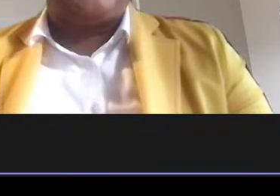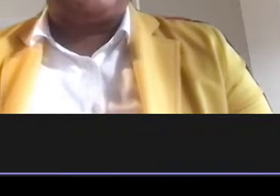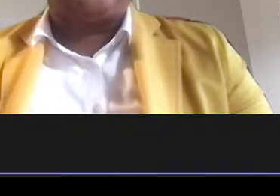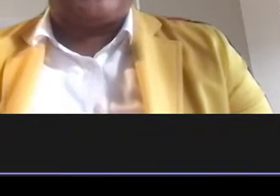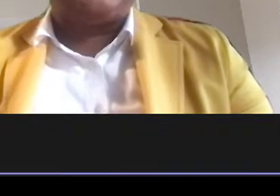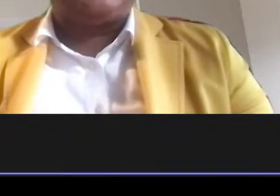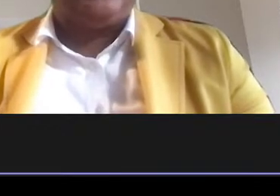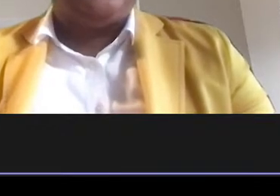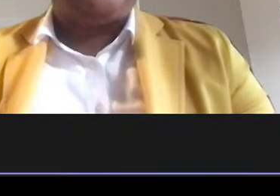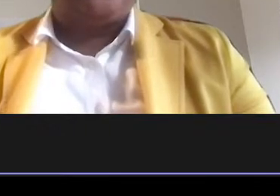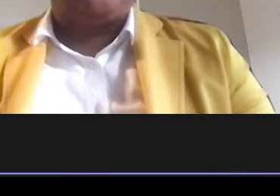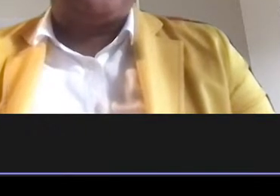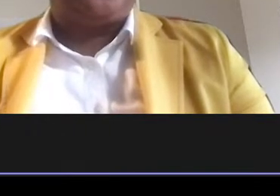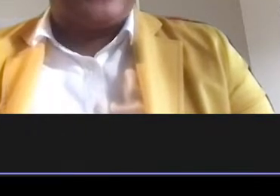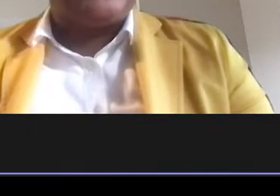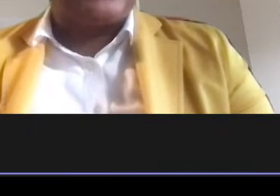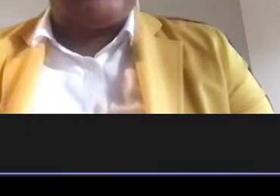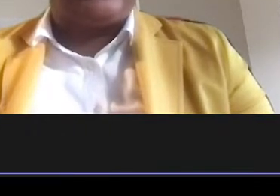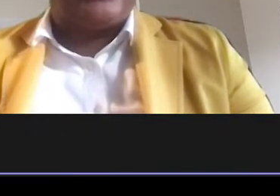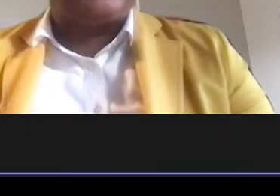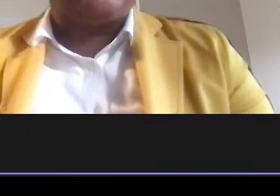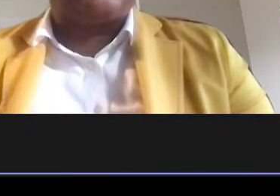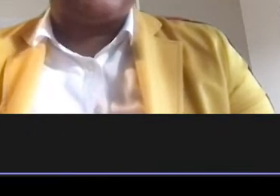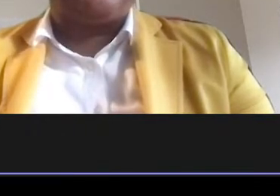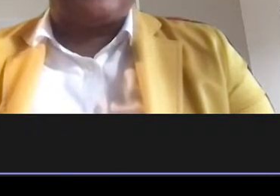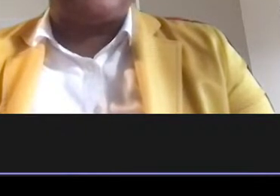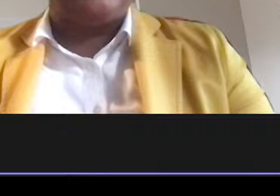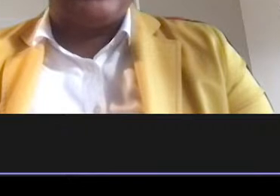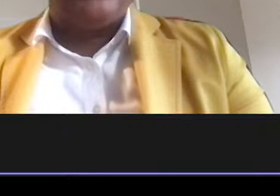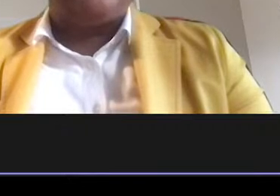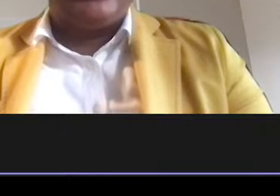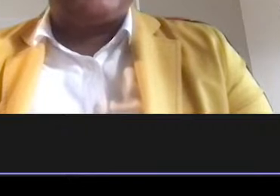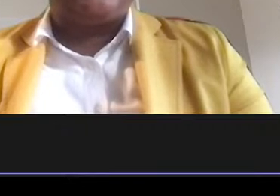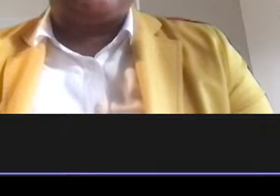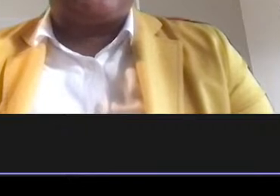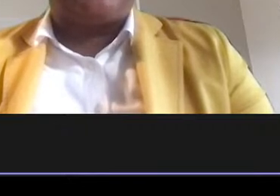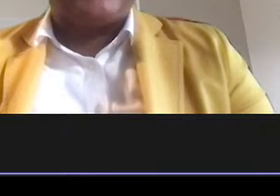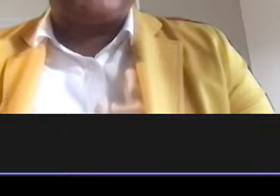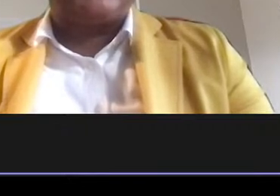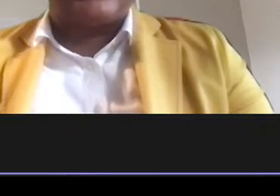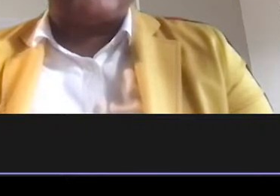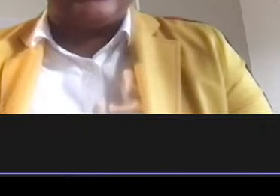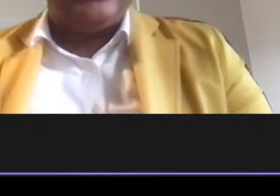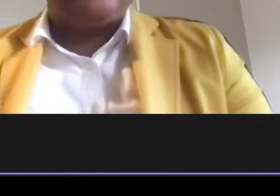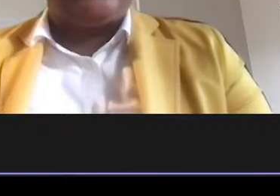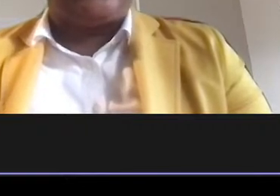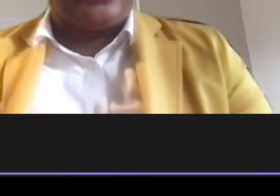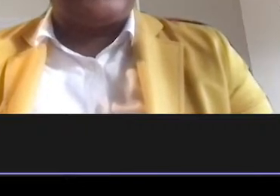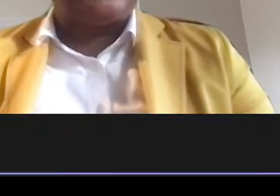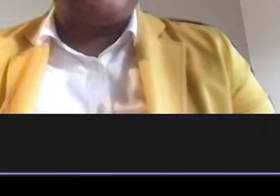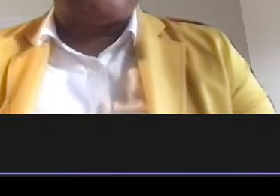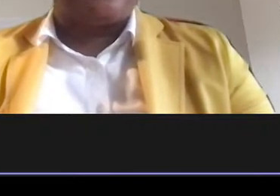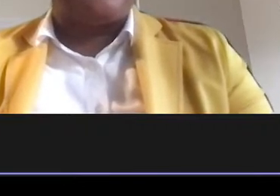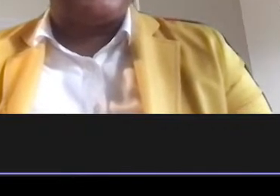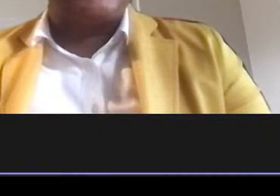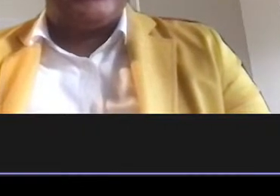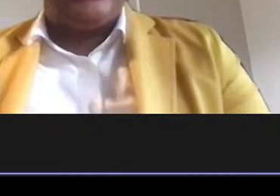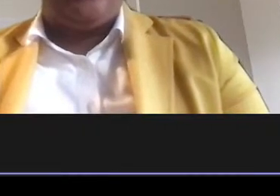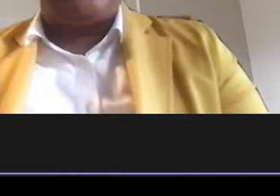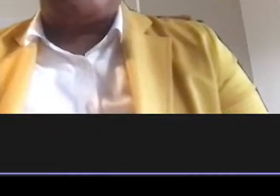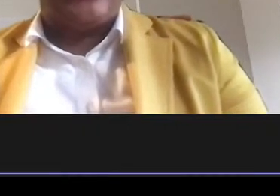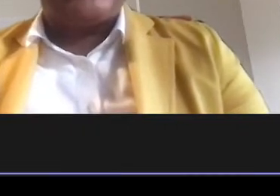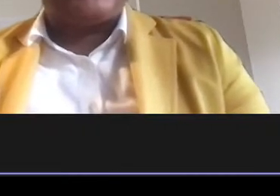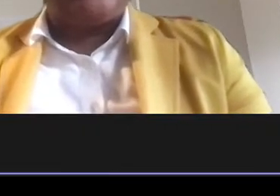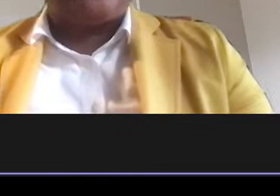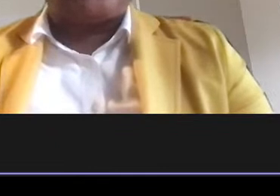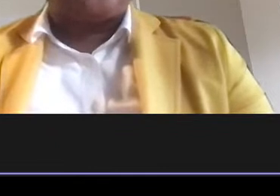to 2020 due to funds allocated to the department relating to the flood disaster that occurred in the province